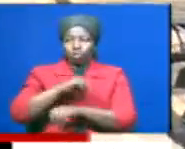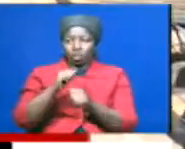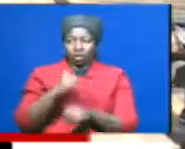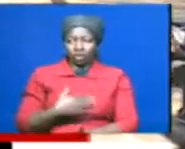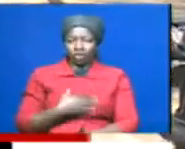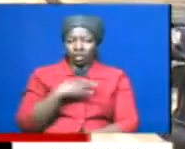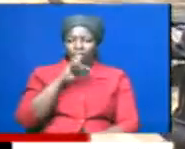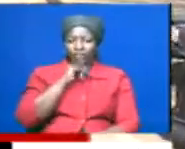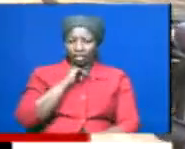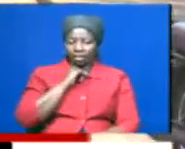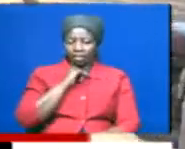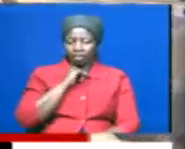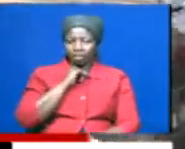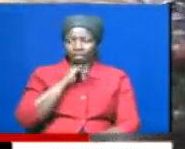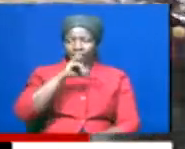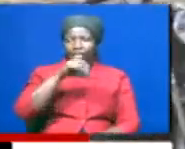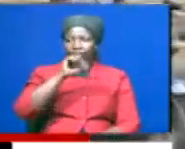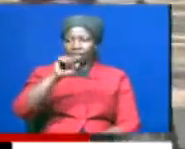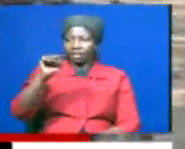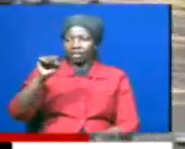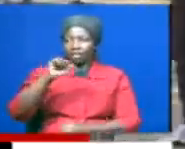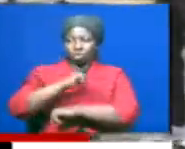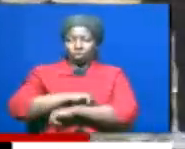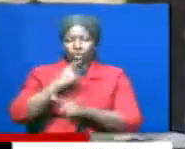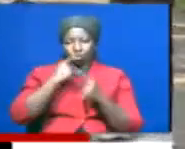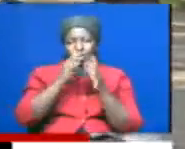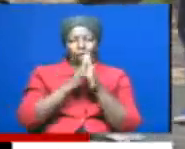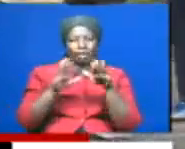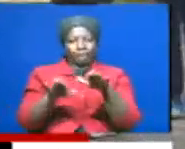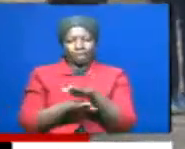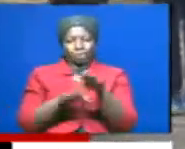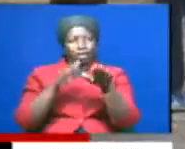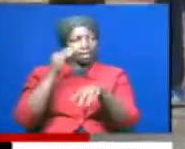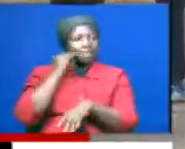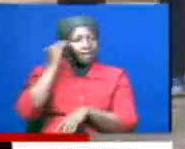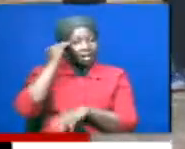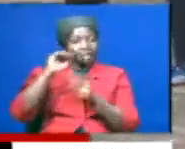junior secondary, where we spoke with the deputy head teacher there. He told us about